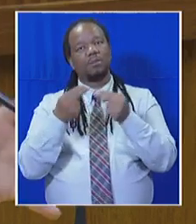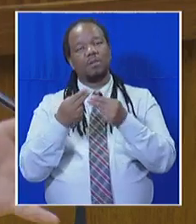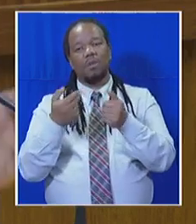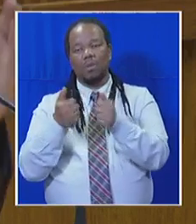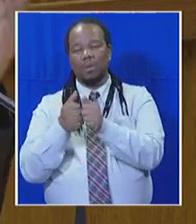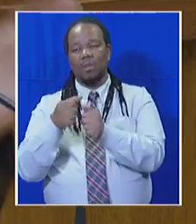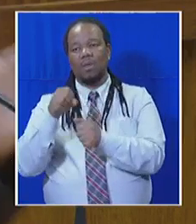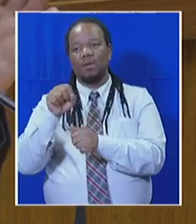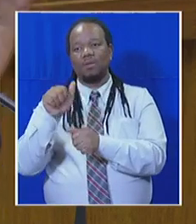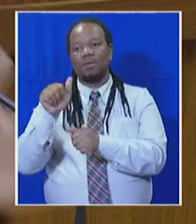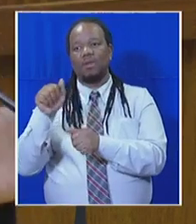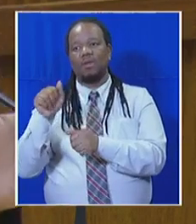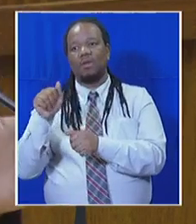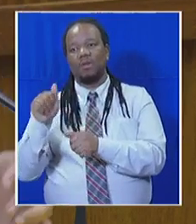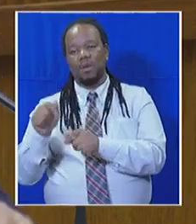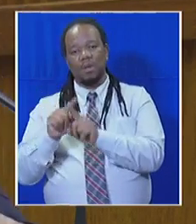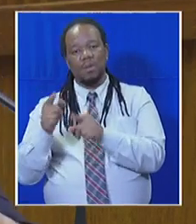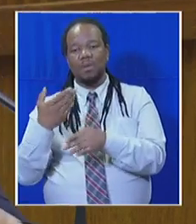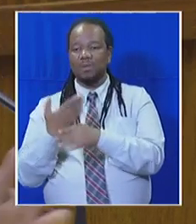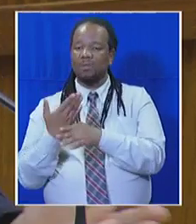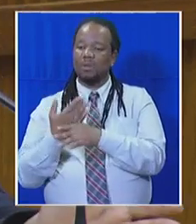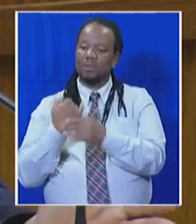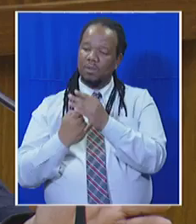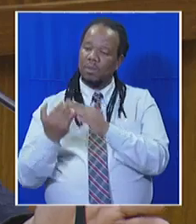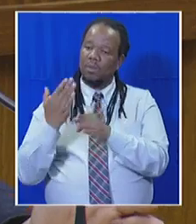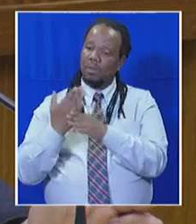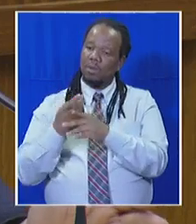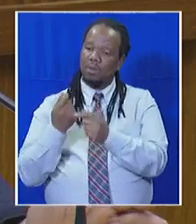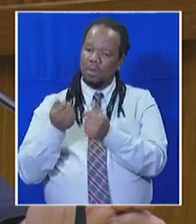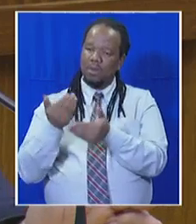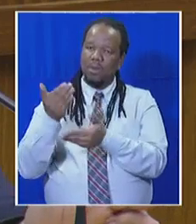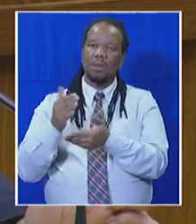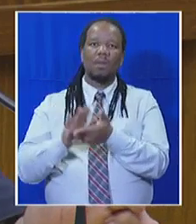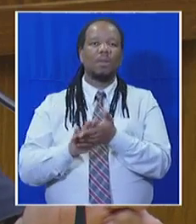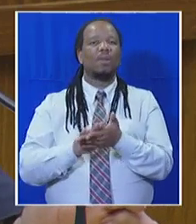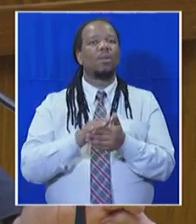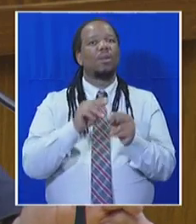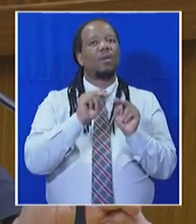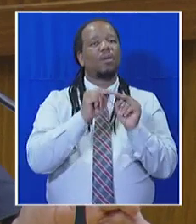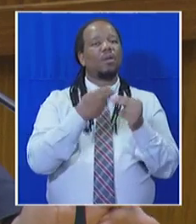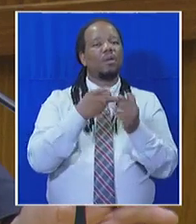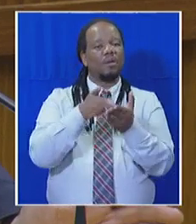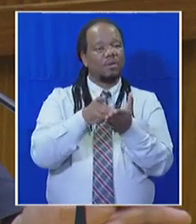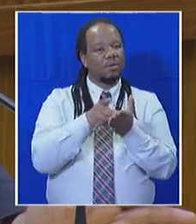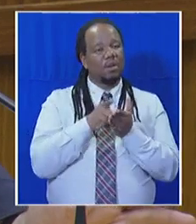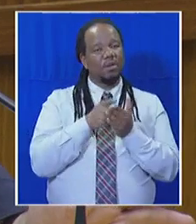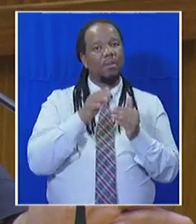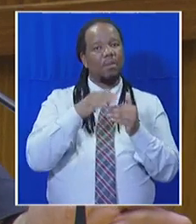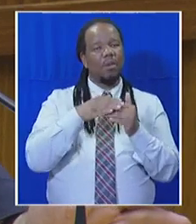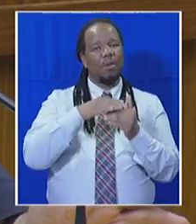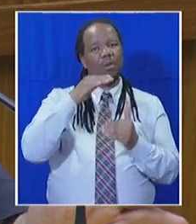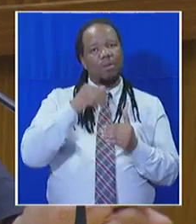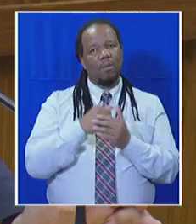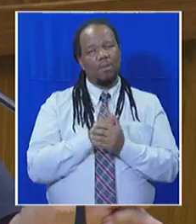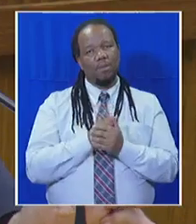and ensure that it's financially viable. We are also, like National Treasury, concerned about the high rate of debt to GDP ratio and increasing debt service